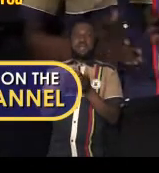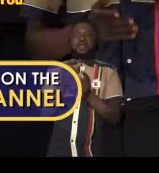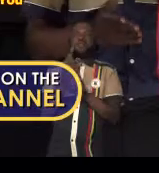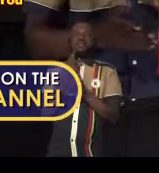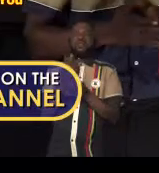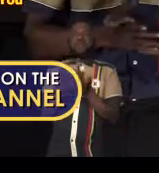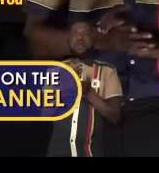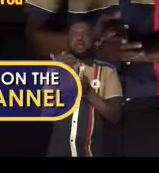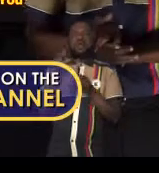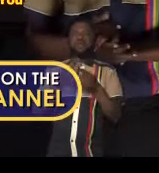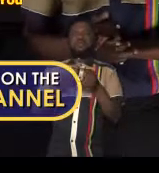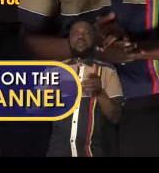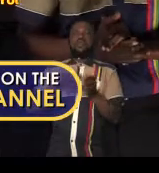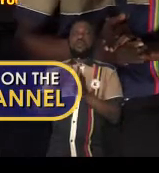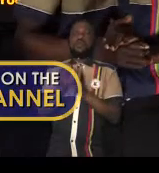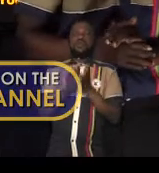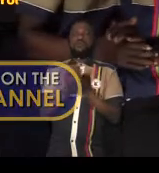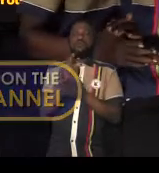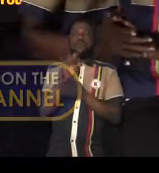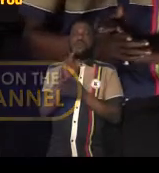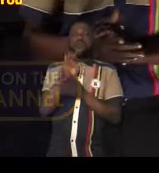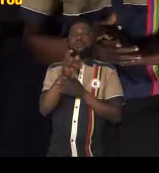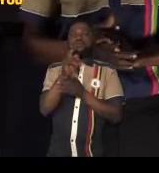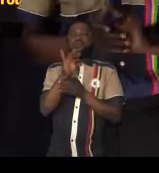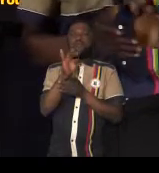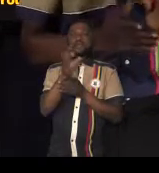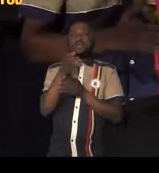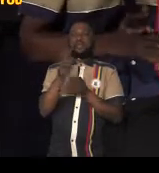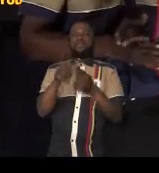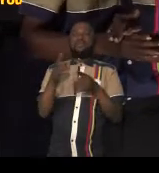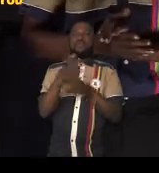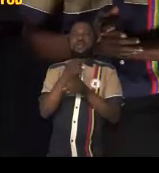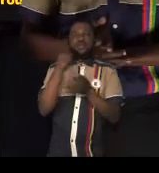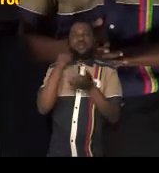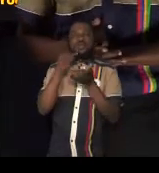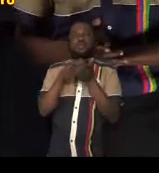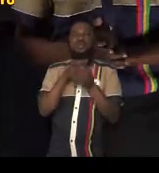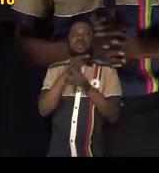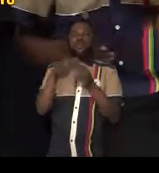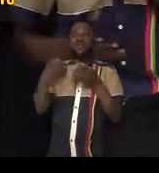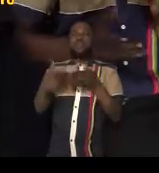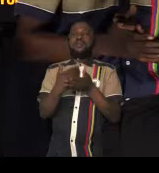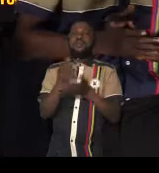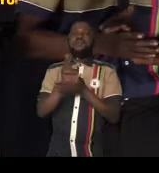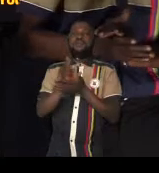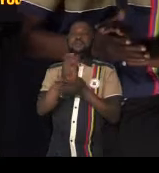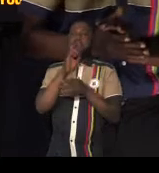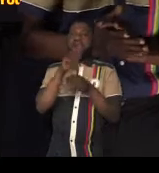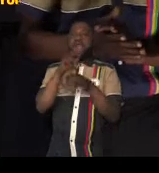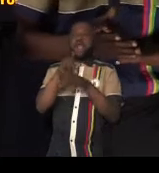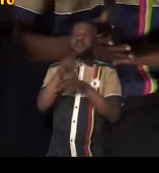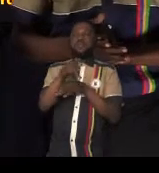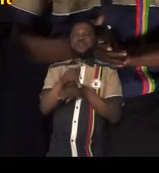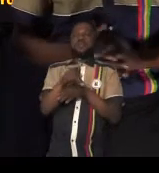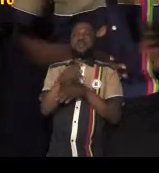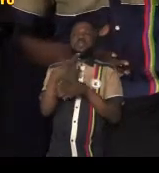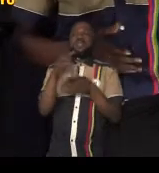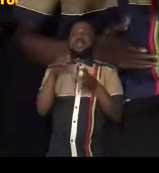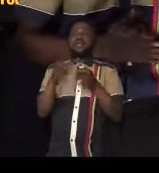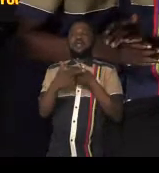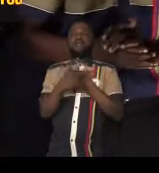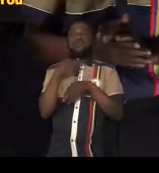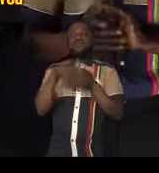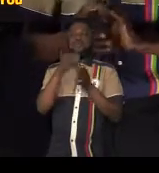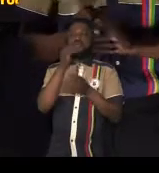again. Just subscribe to Lagos Subeb YouTube channel in order to get notification when new videos are uploaded.